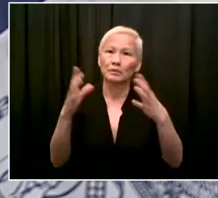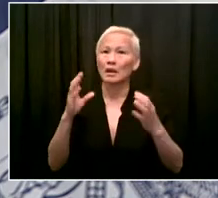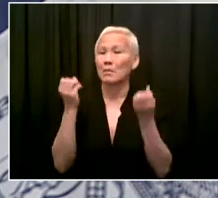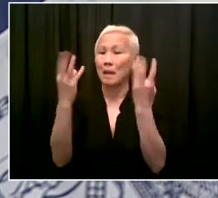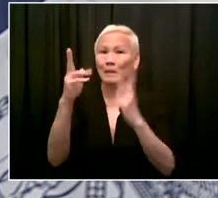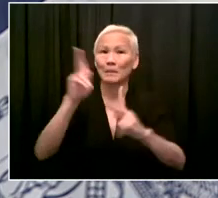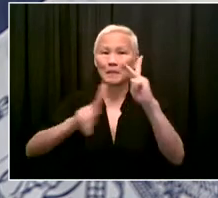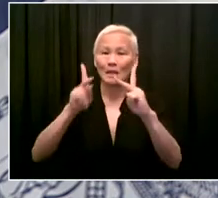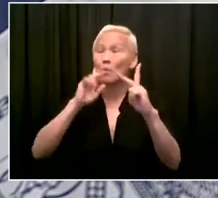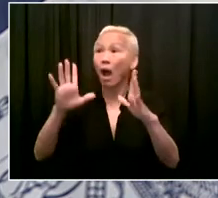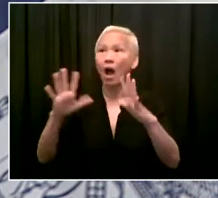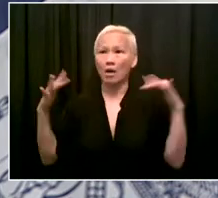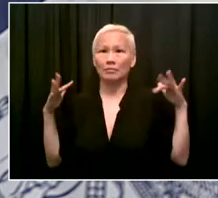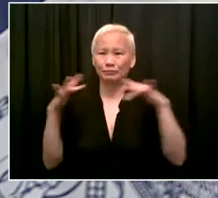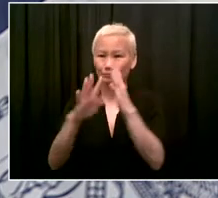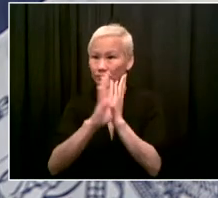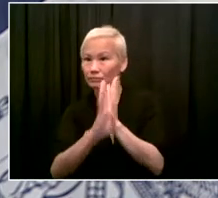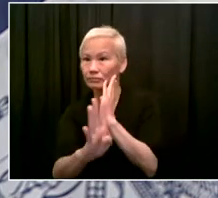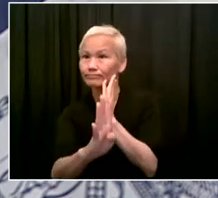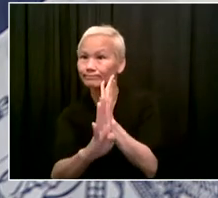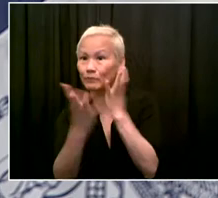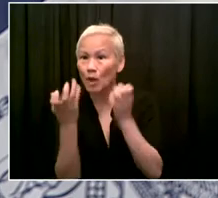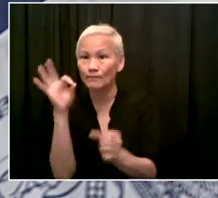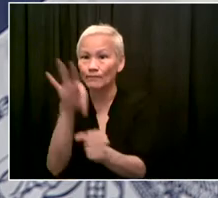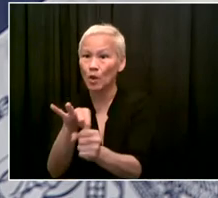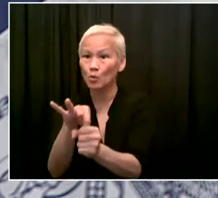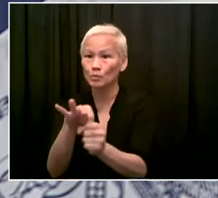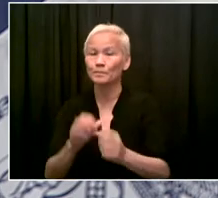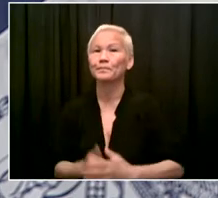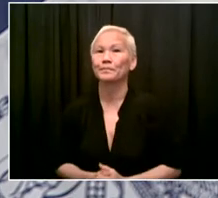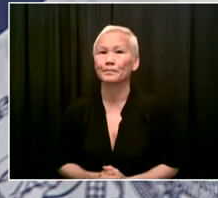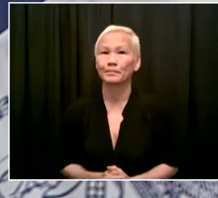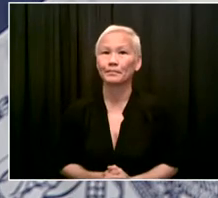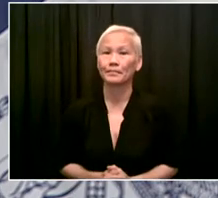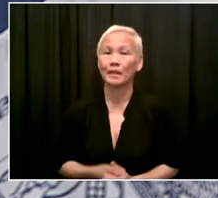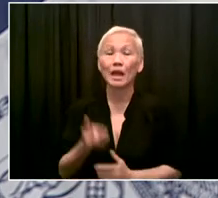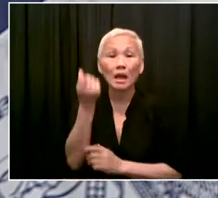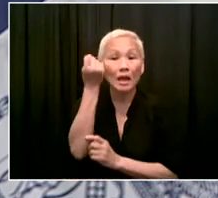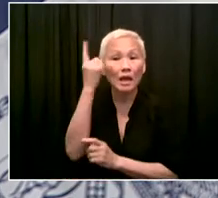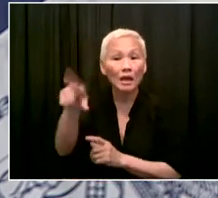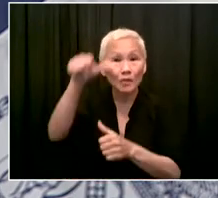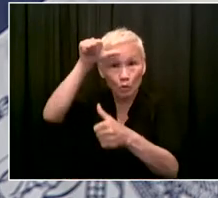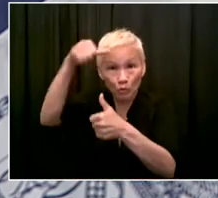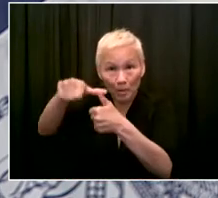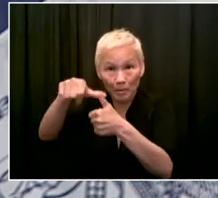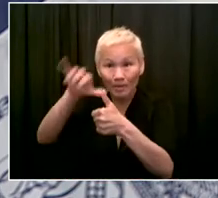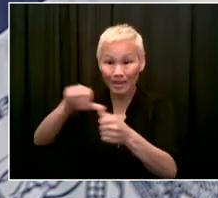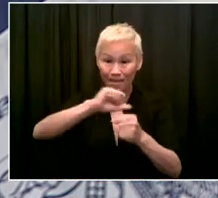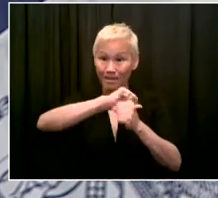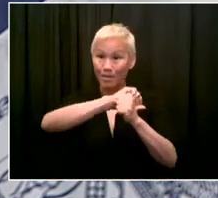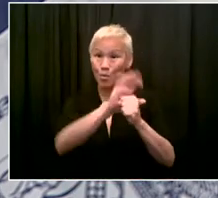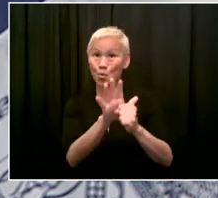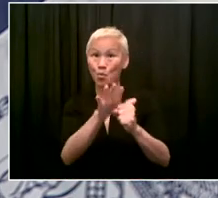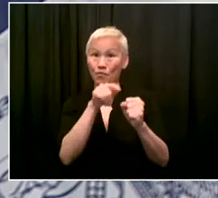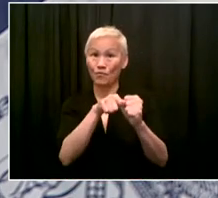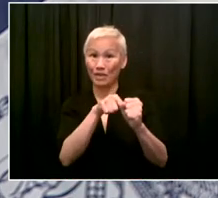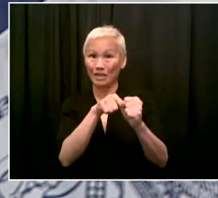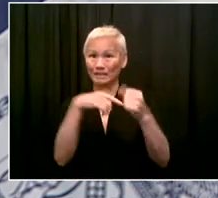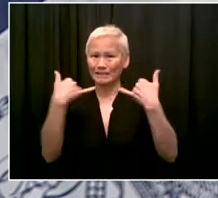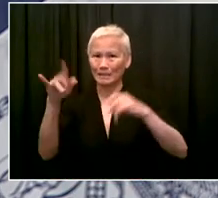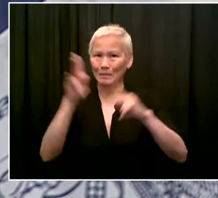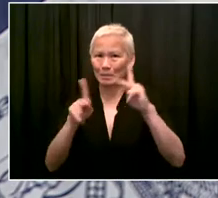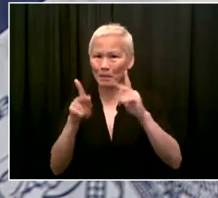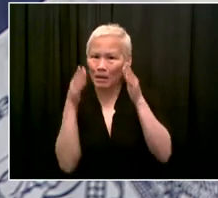turnout. And despite COVID, people still kept engaged and came out. So I do think this is ultimately a good